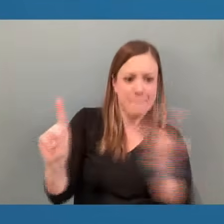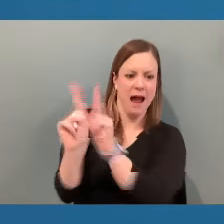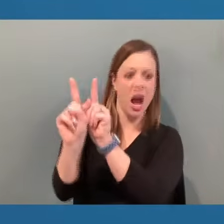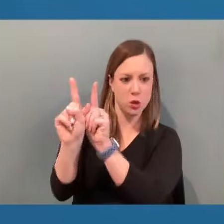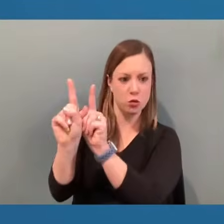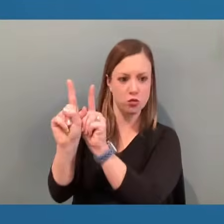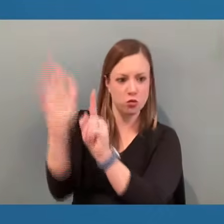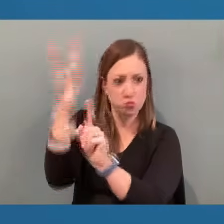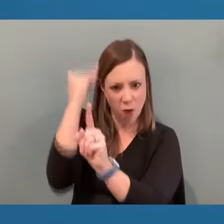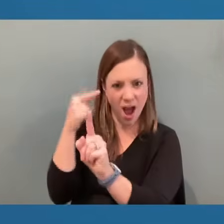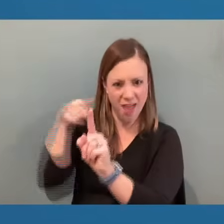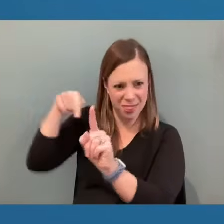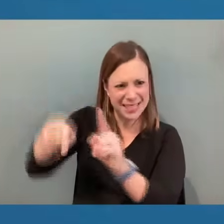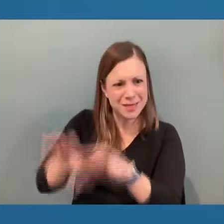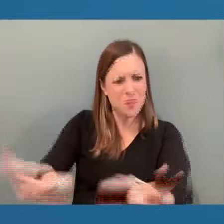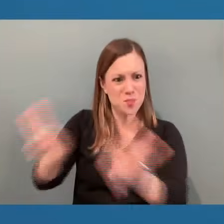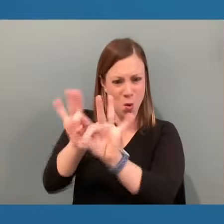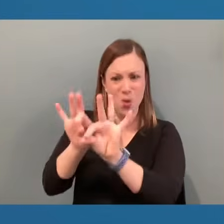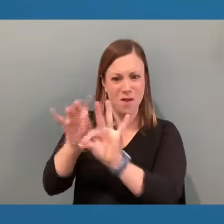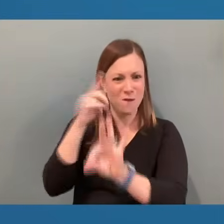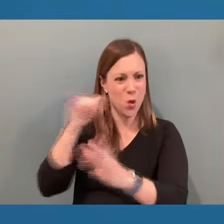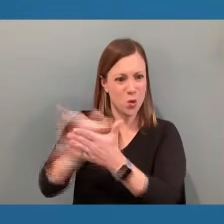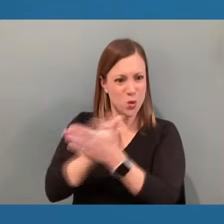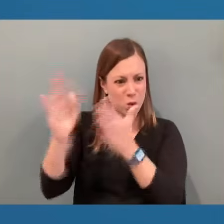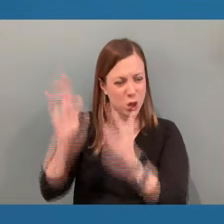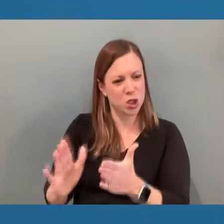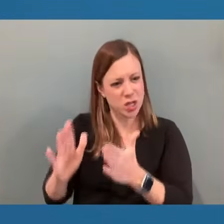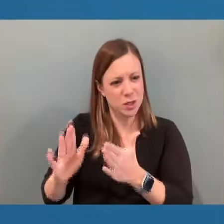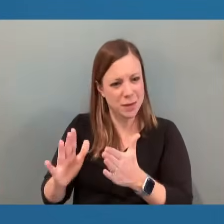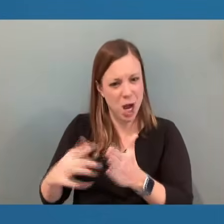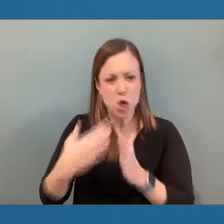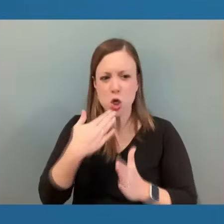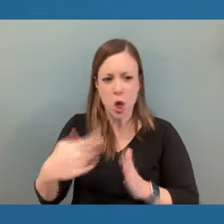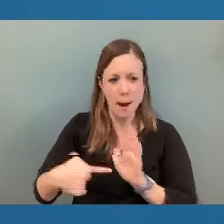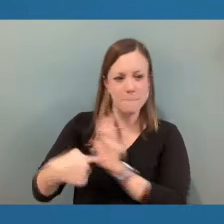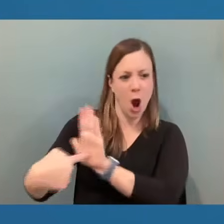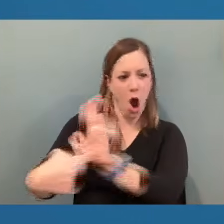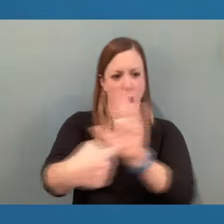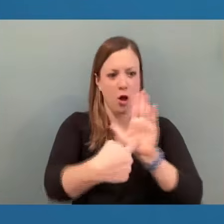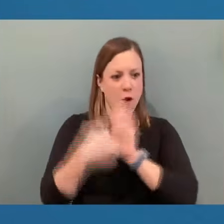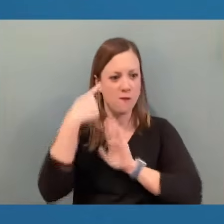necessary for New Yorkers and to be a model for the nation. Thank you all.